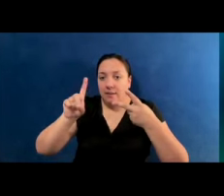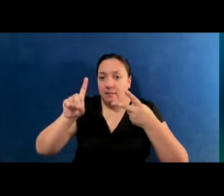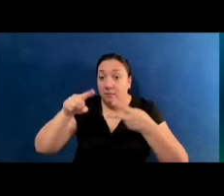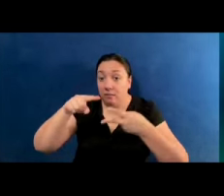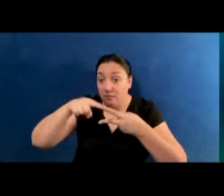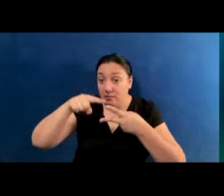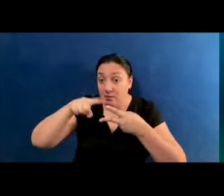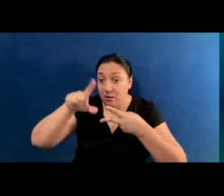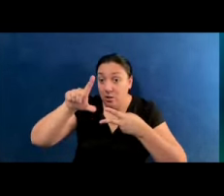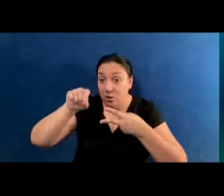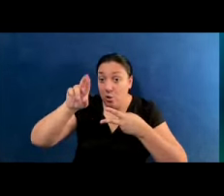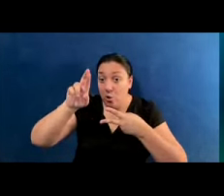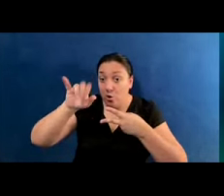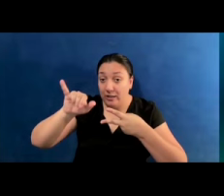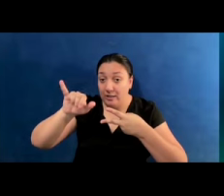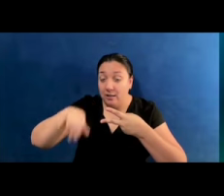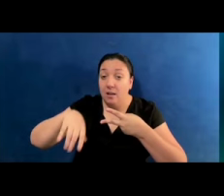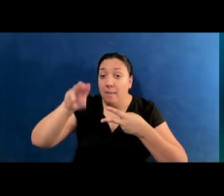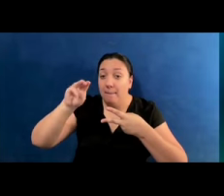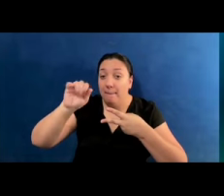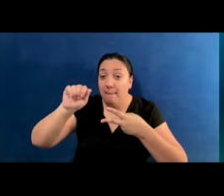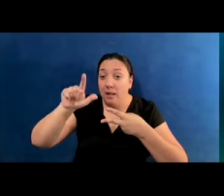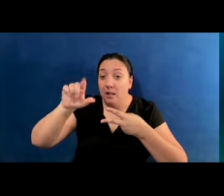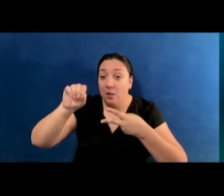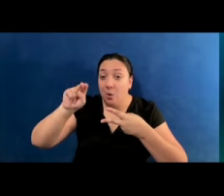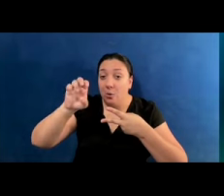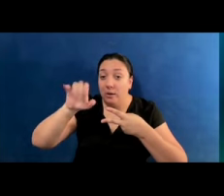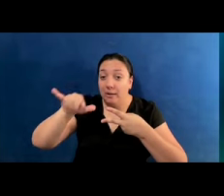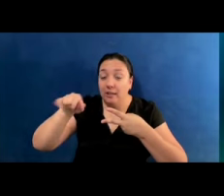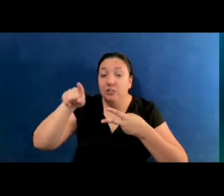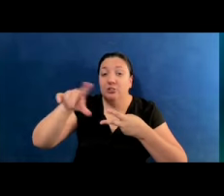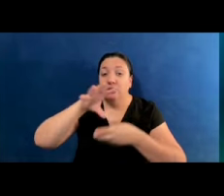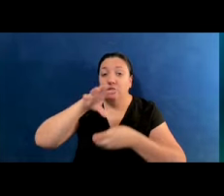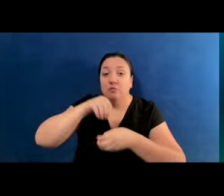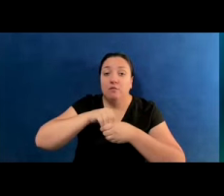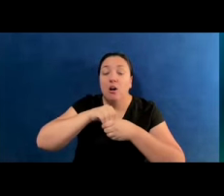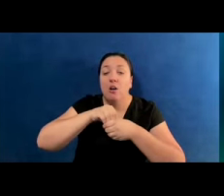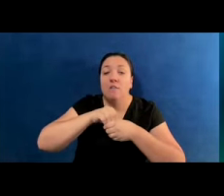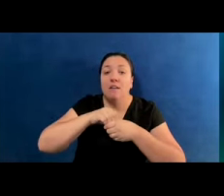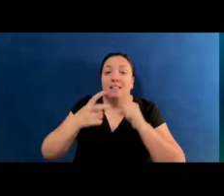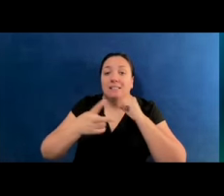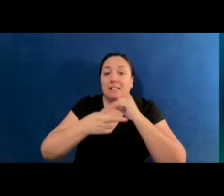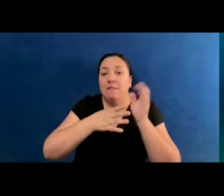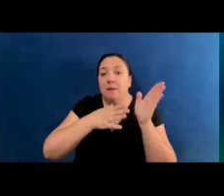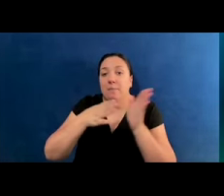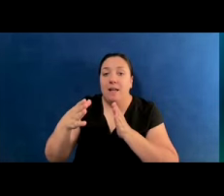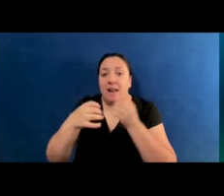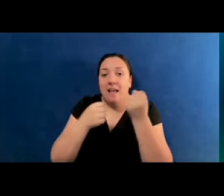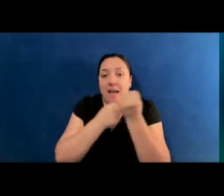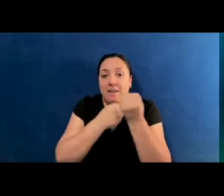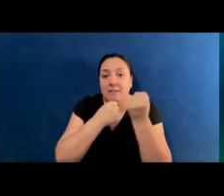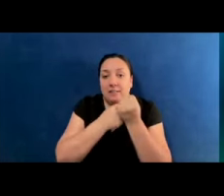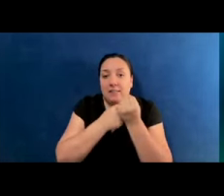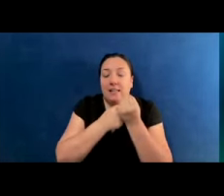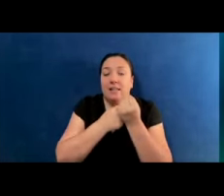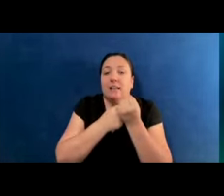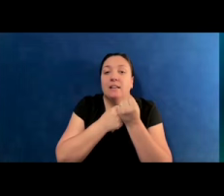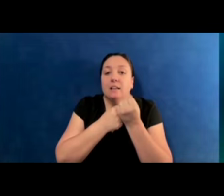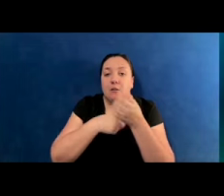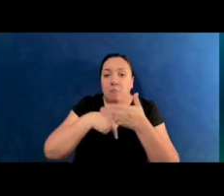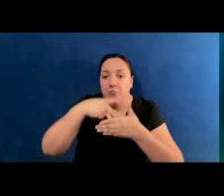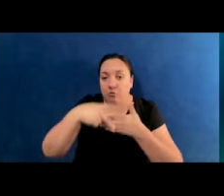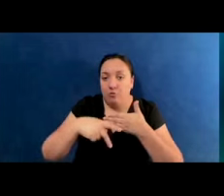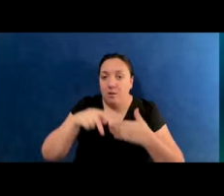the director of the ABLE Savings Plan, Advocacy and Growth at Ascensus. And Ascensus is the ABLE